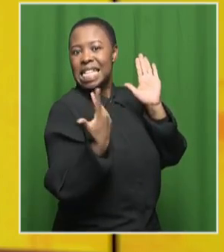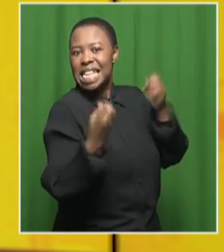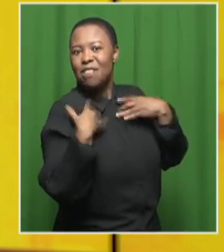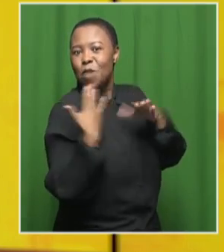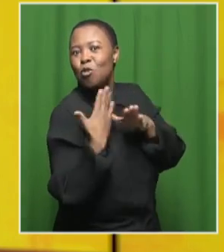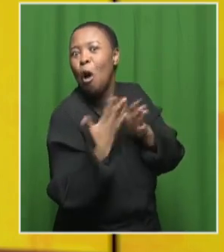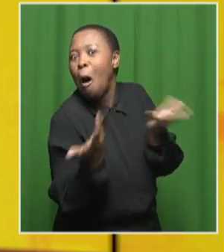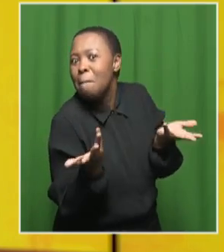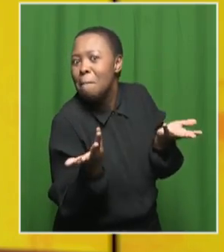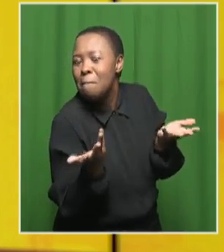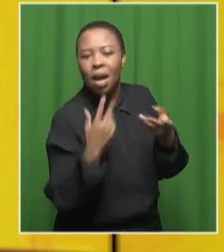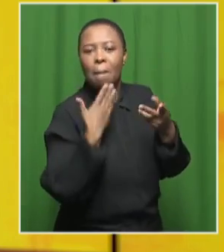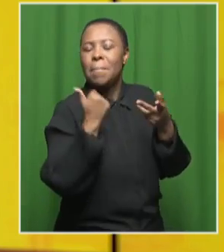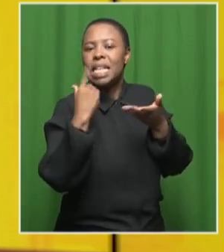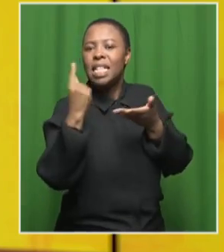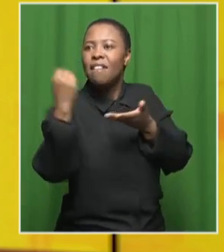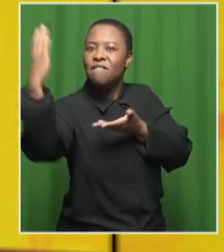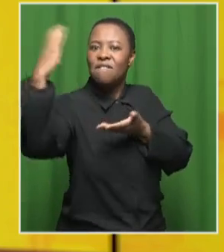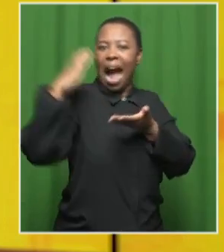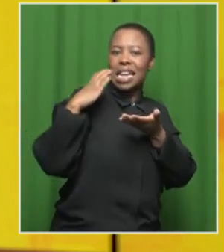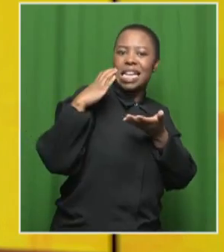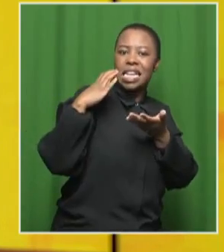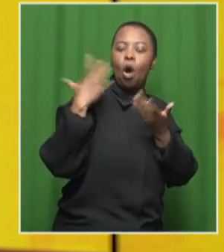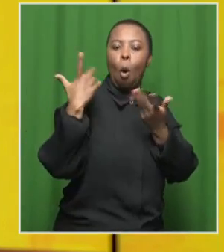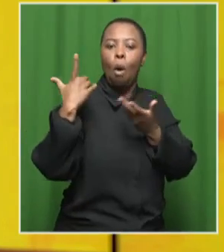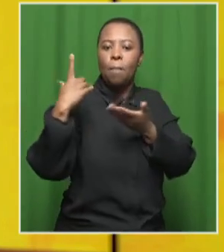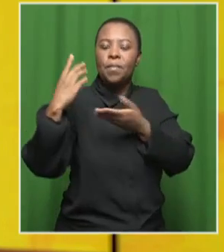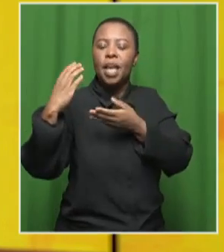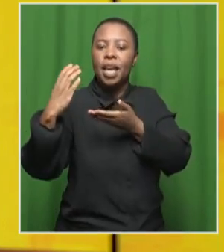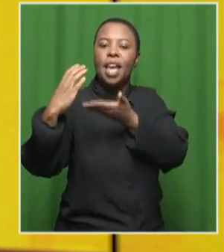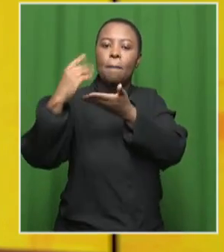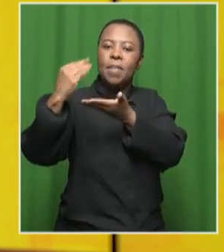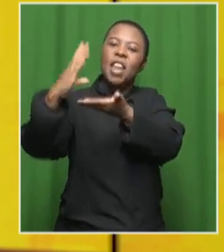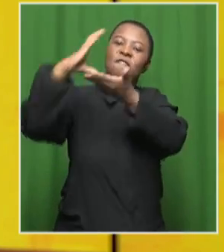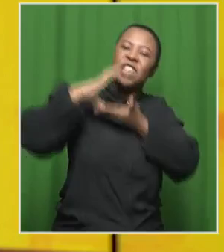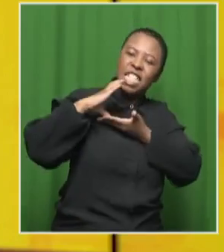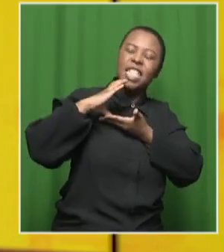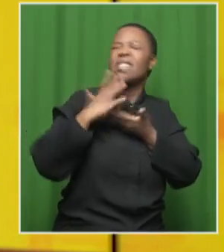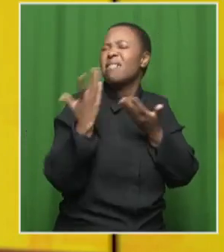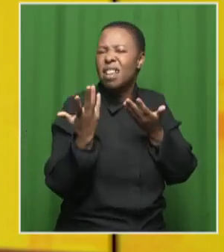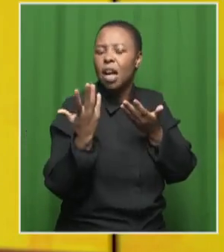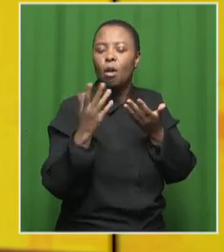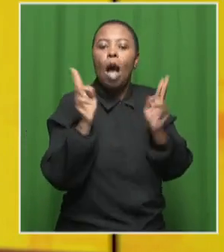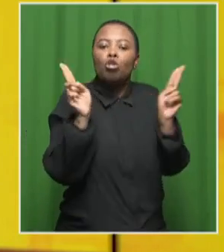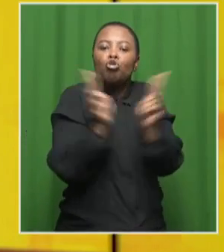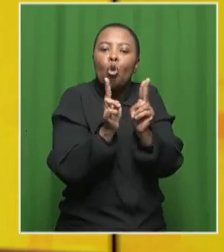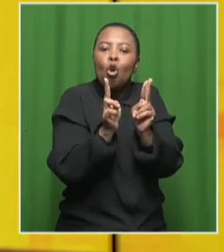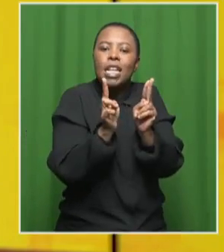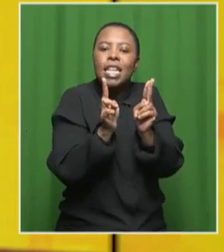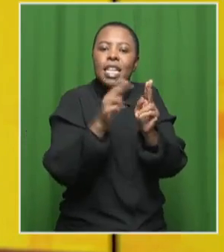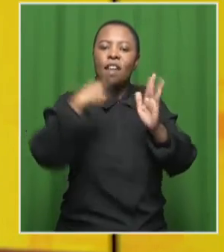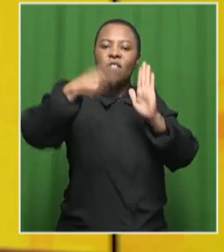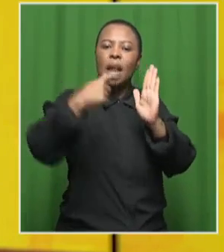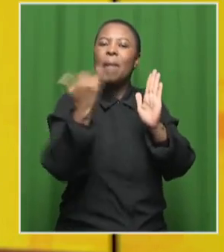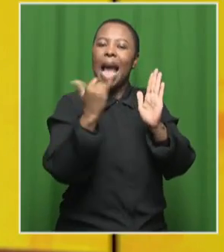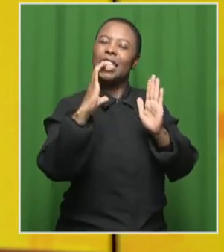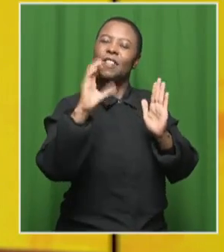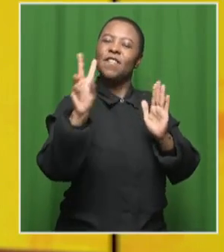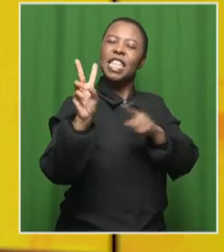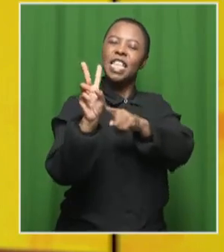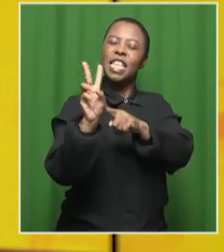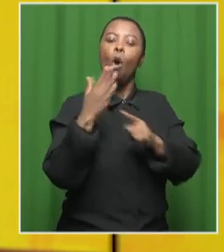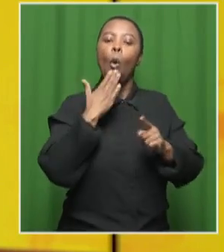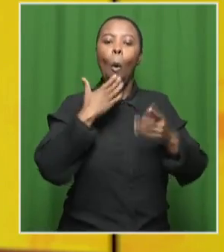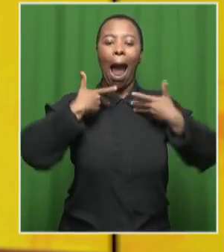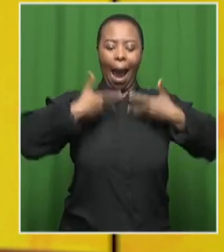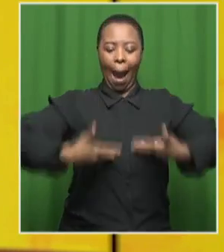job, or please fund me, invest in me. So films are like, short films are like a CV to say, this is who I am, this is